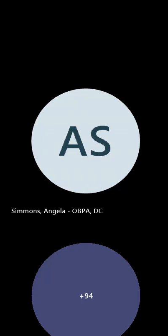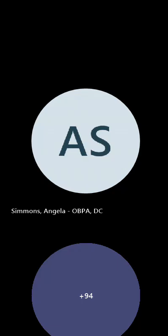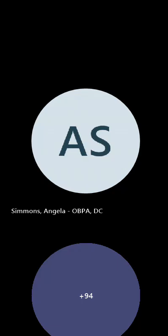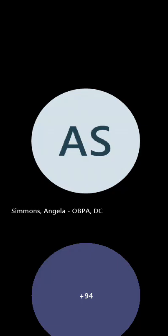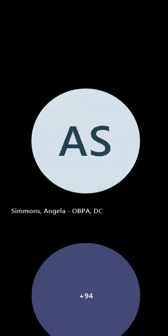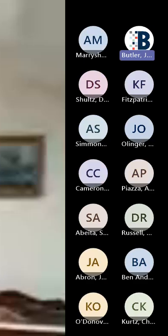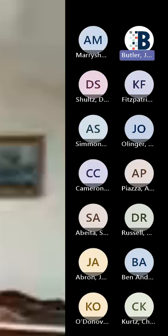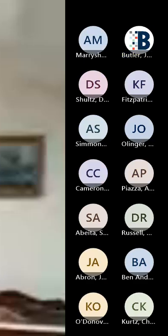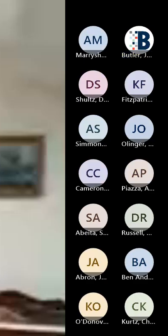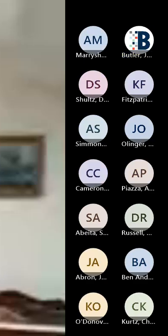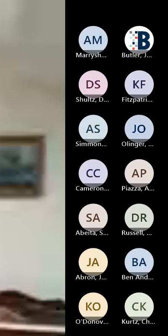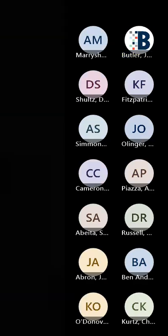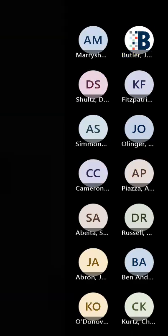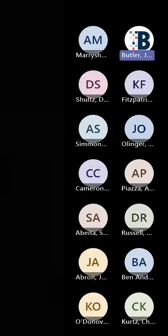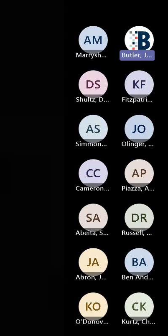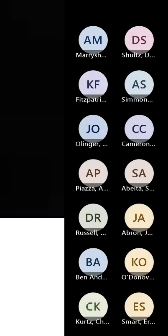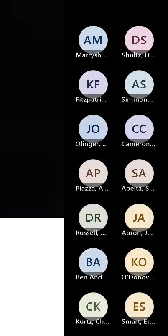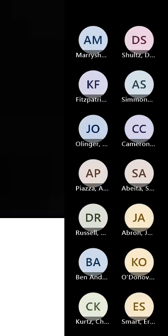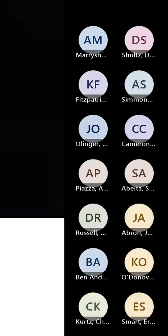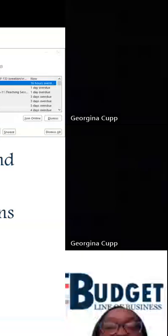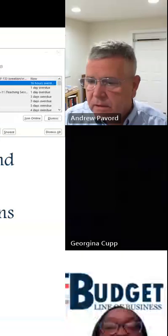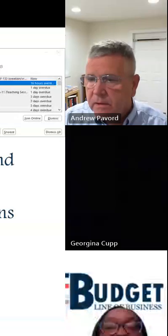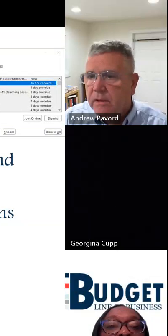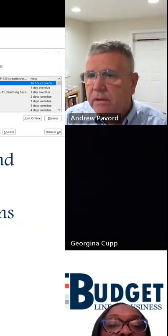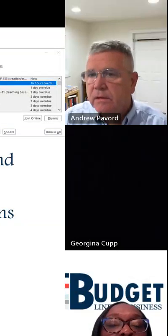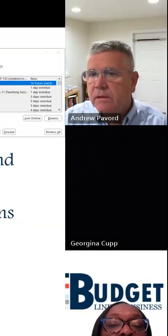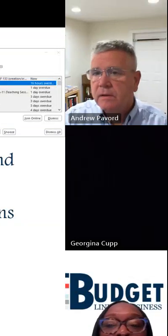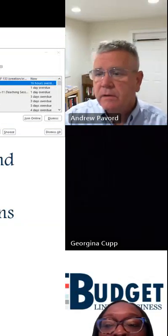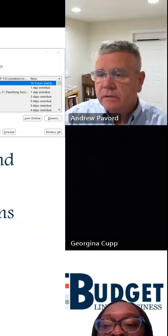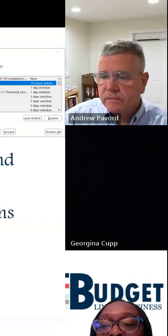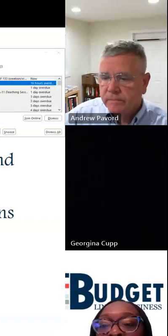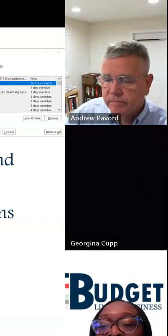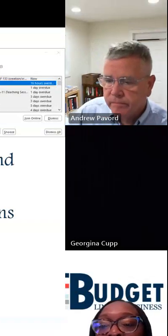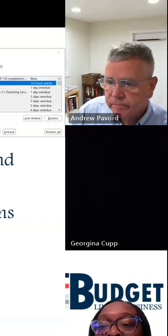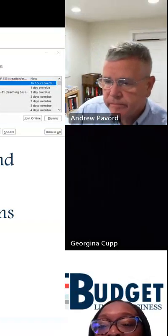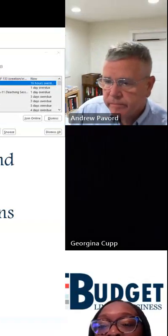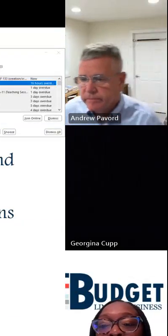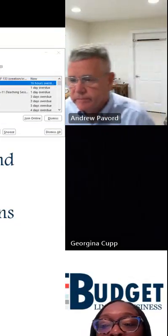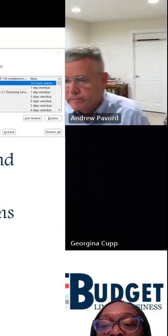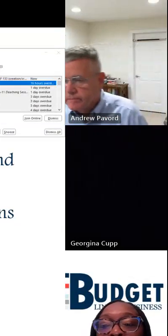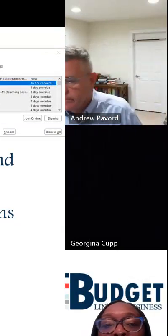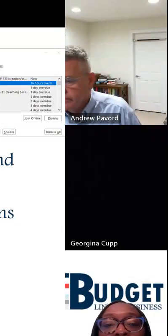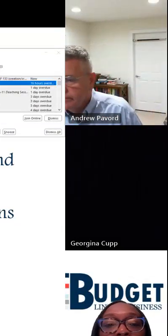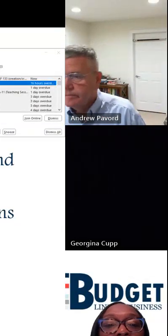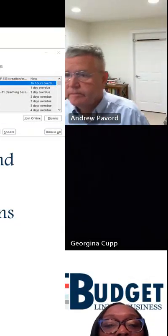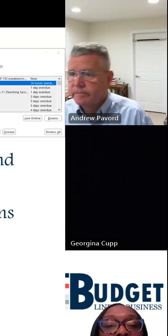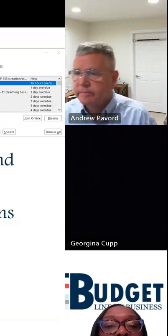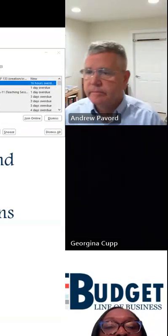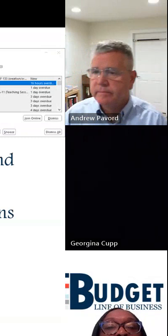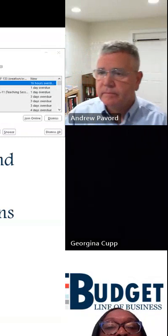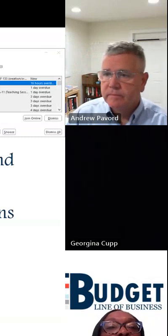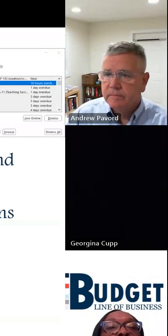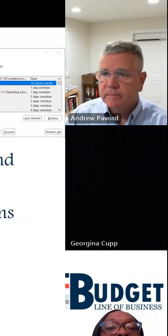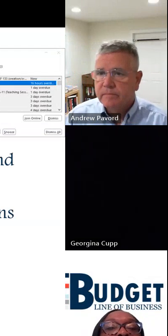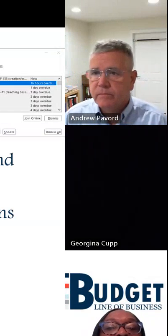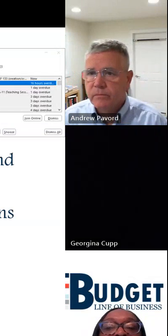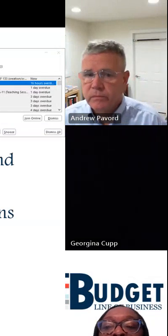Yep. Okay. All right, we're excited to introduce our speakers for today.